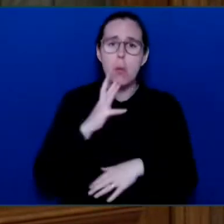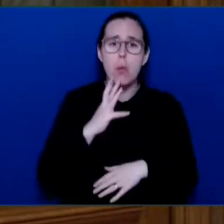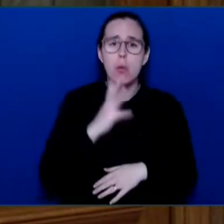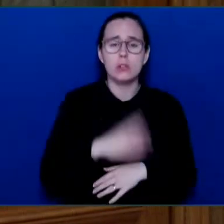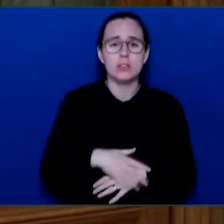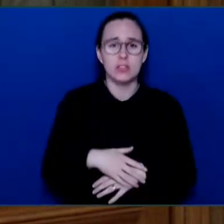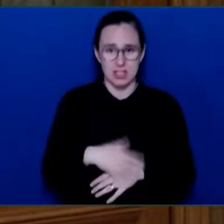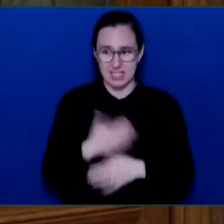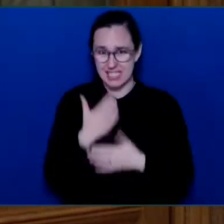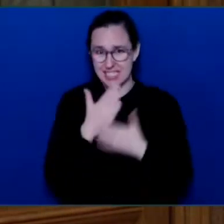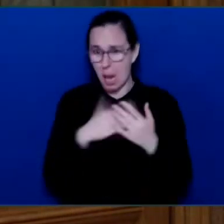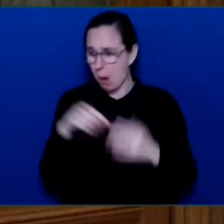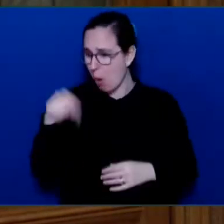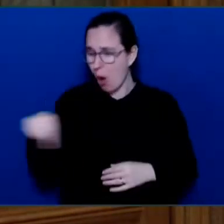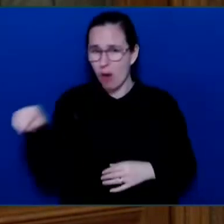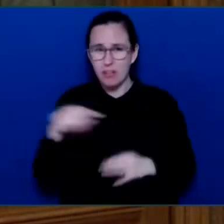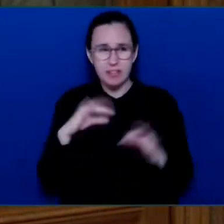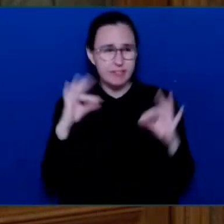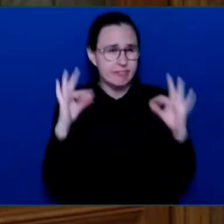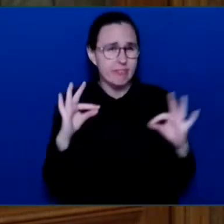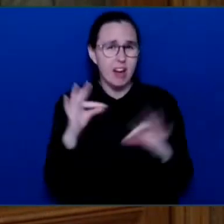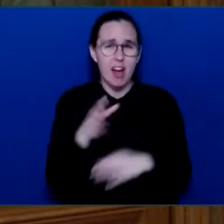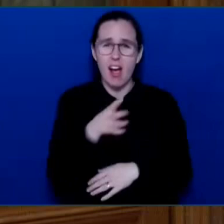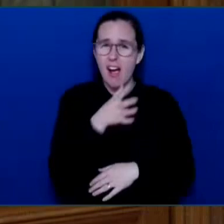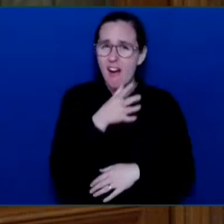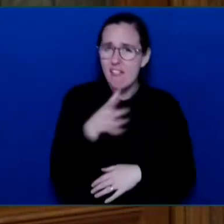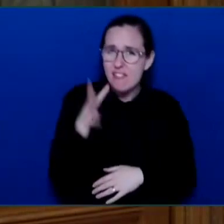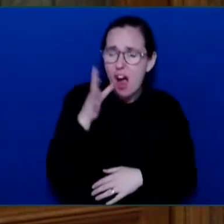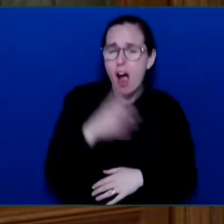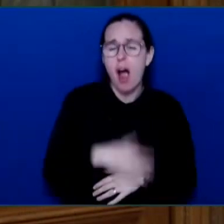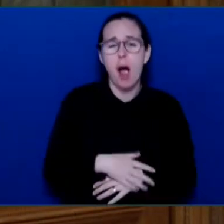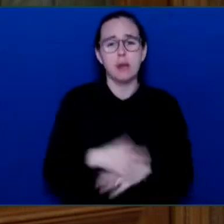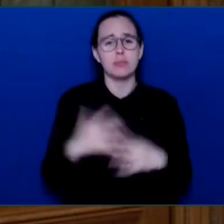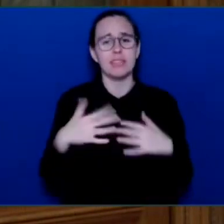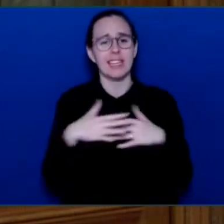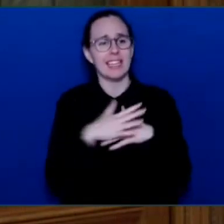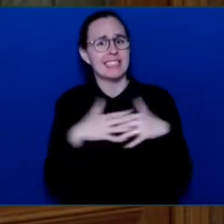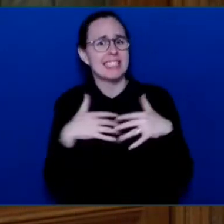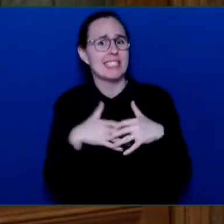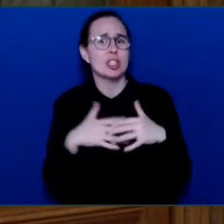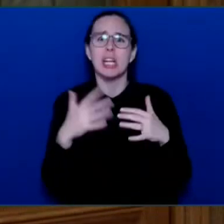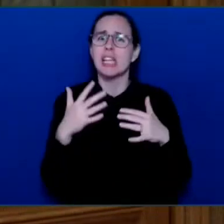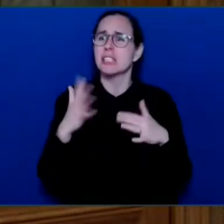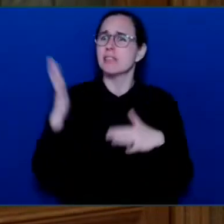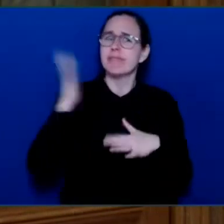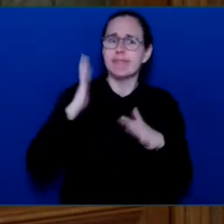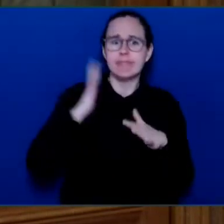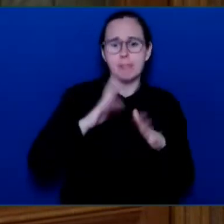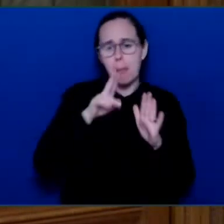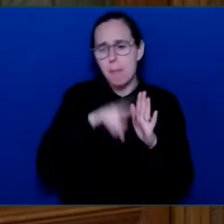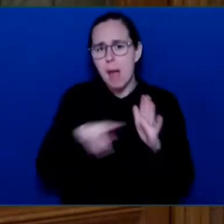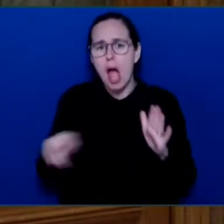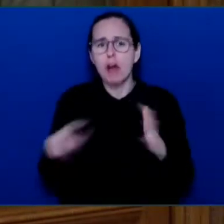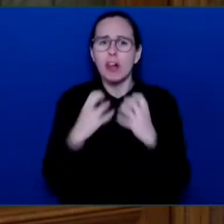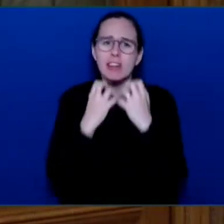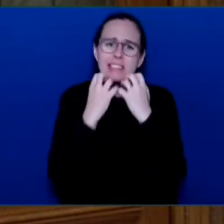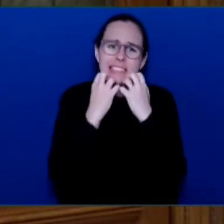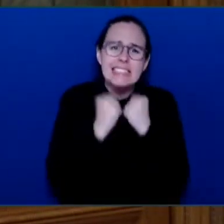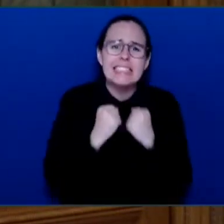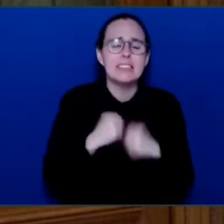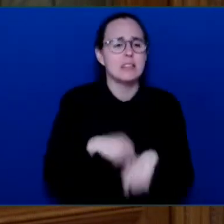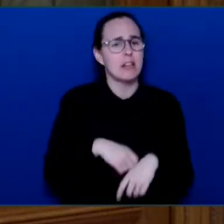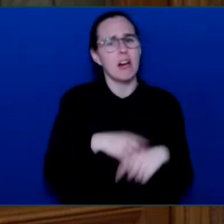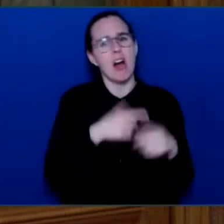hunting, trapping, and fishing grounds. When in opposition, the BC NDP government adamantly opposed the project,